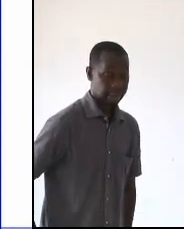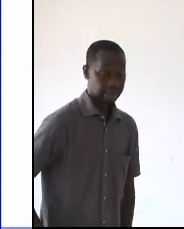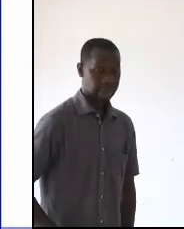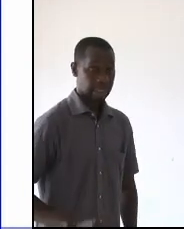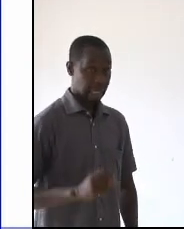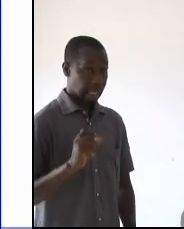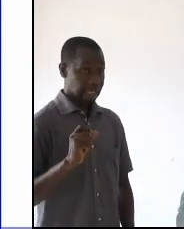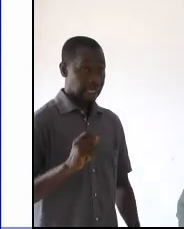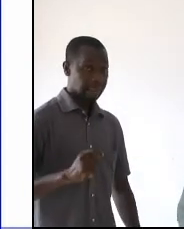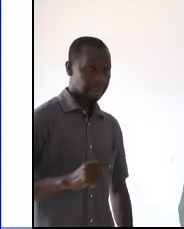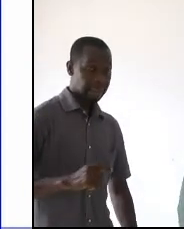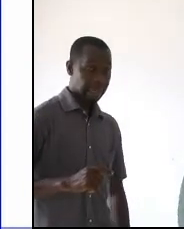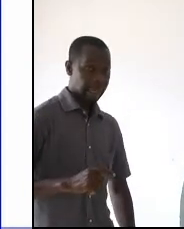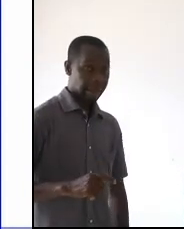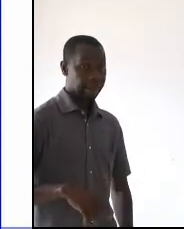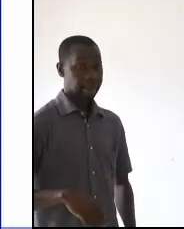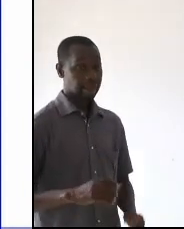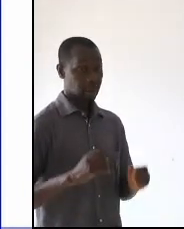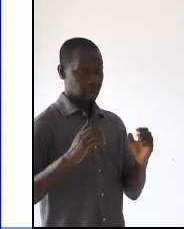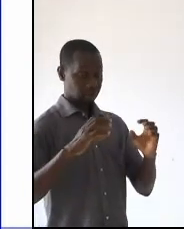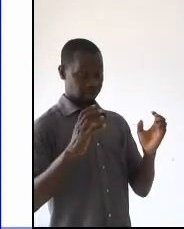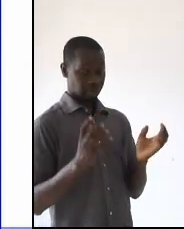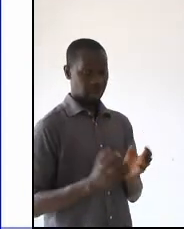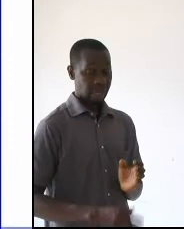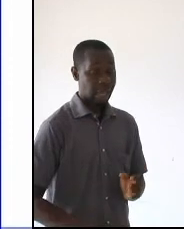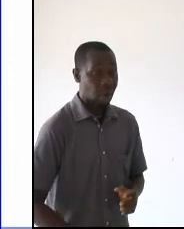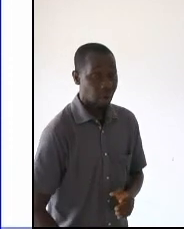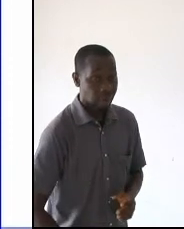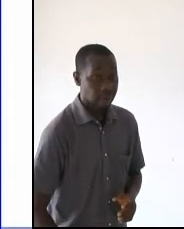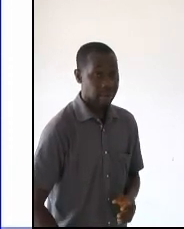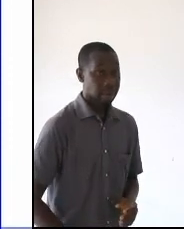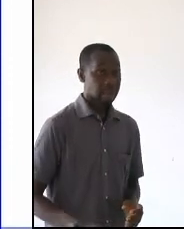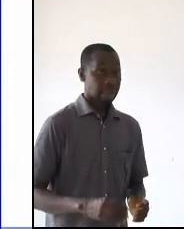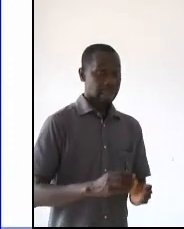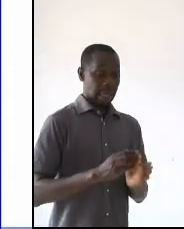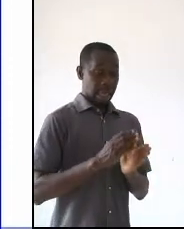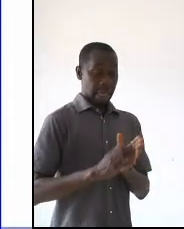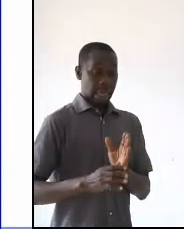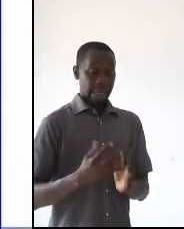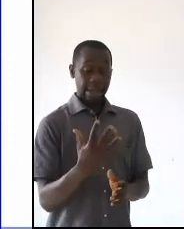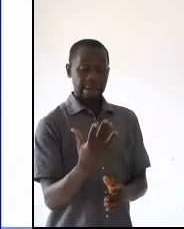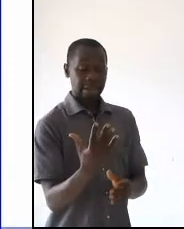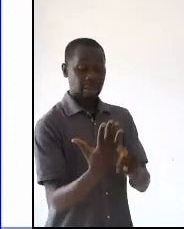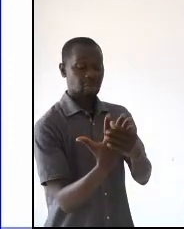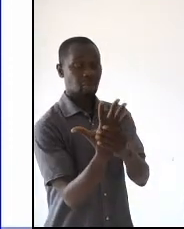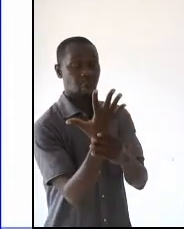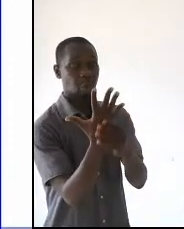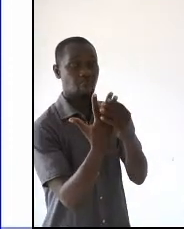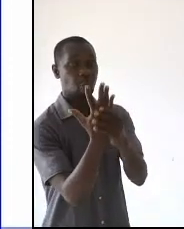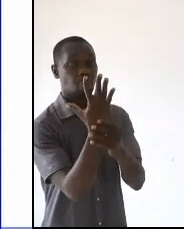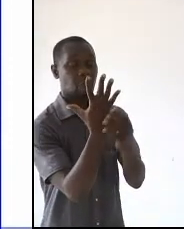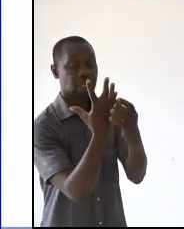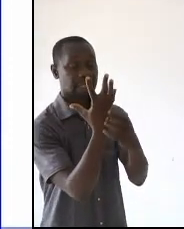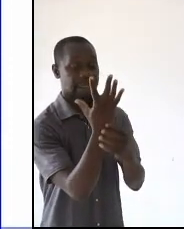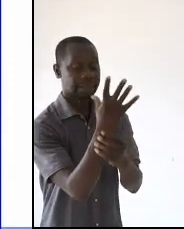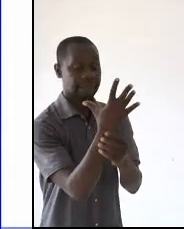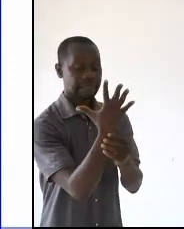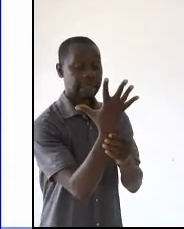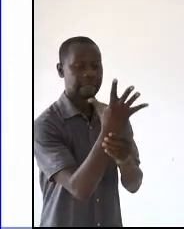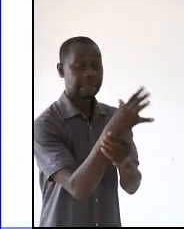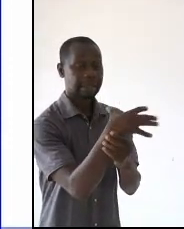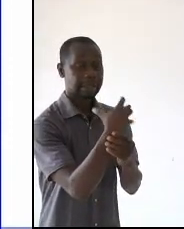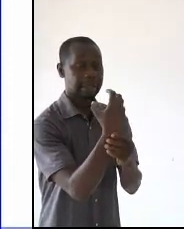tiny one at the back, which is the fibula. Now the arrangement of the bones in the arm, okay, you have